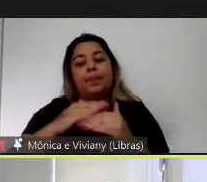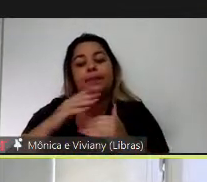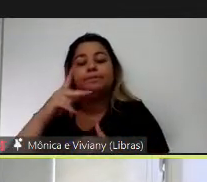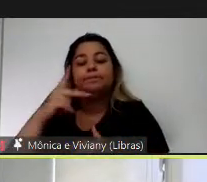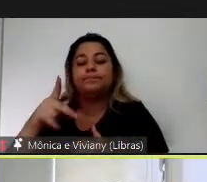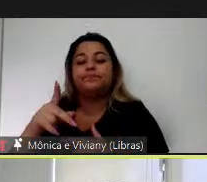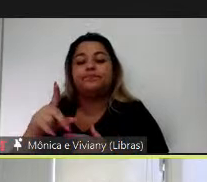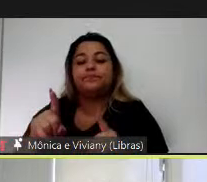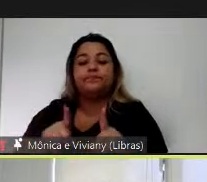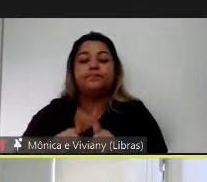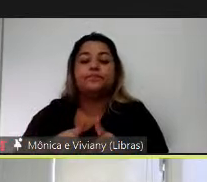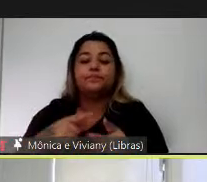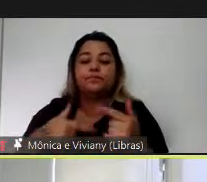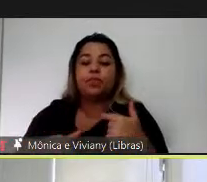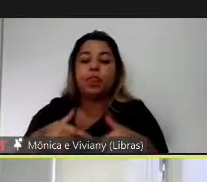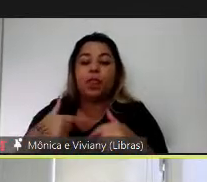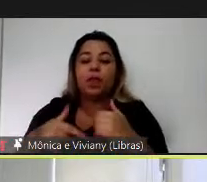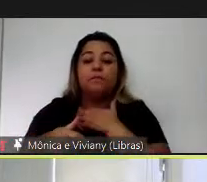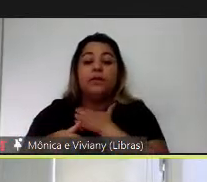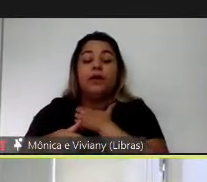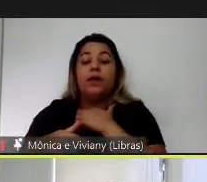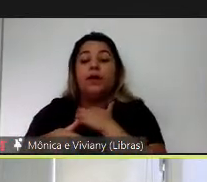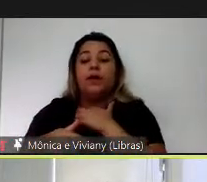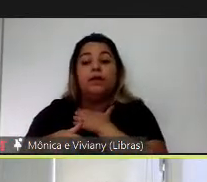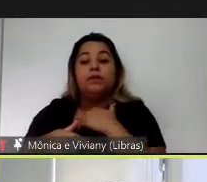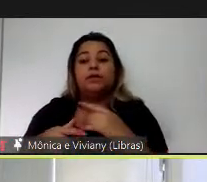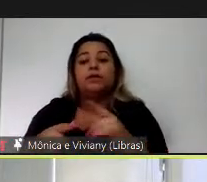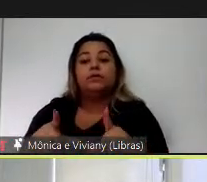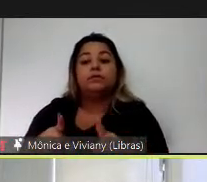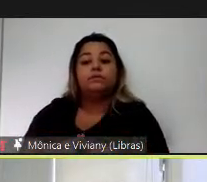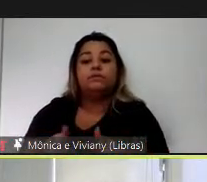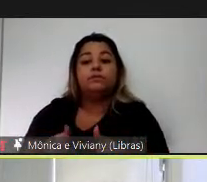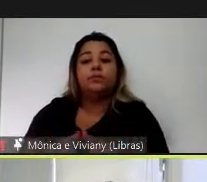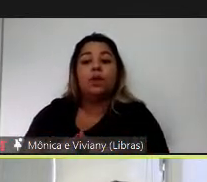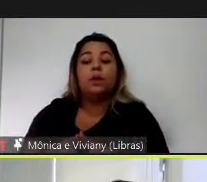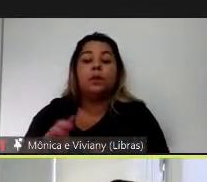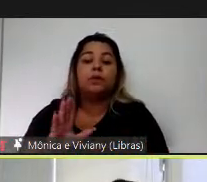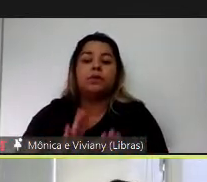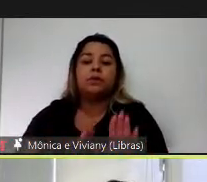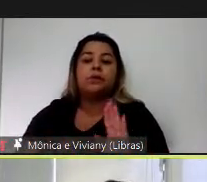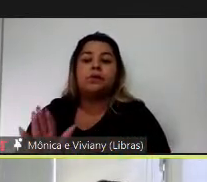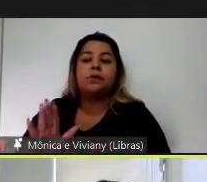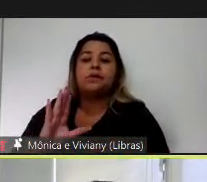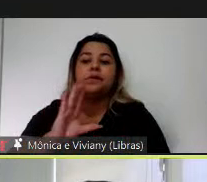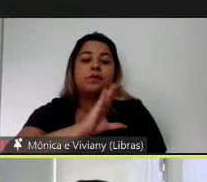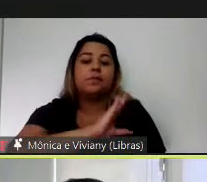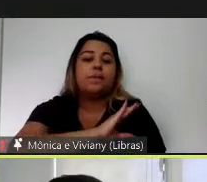guidelines and activities, the lines of care,